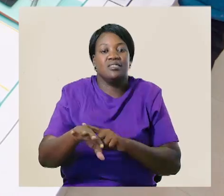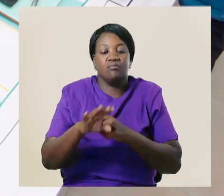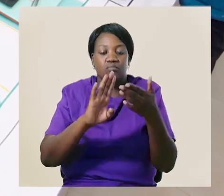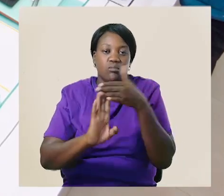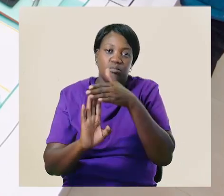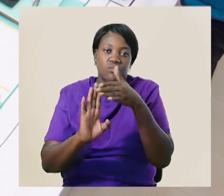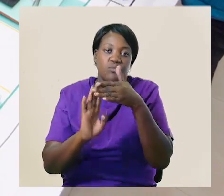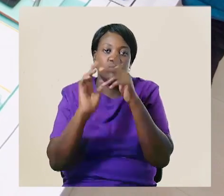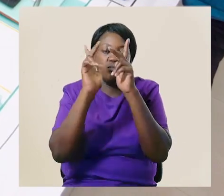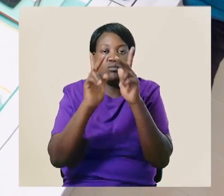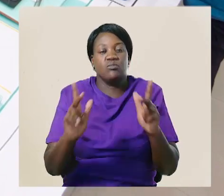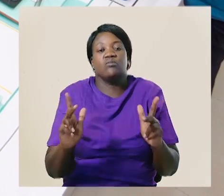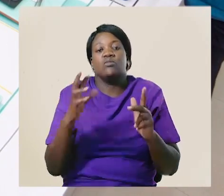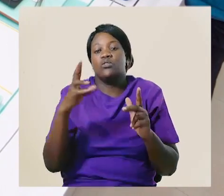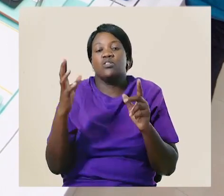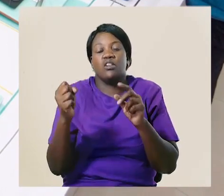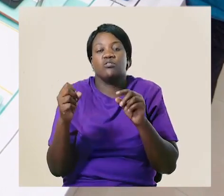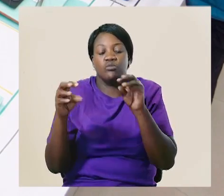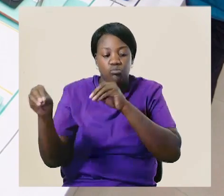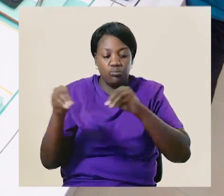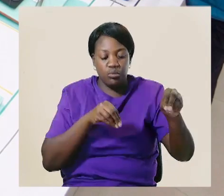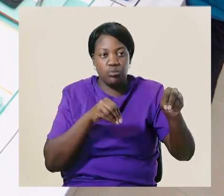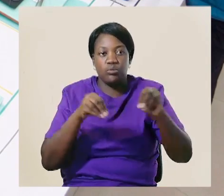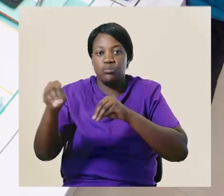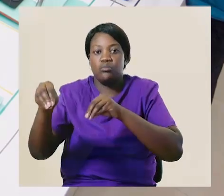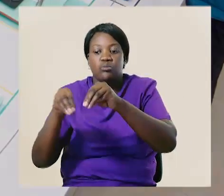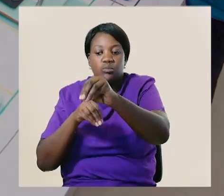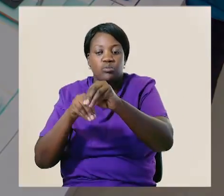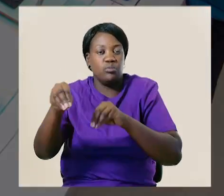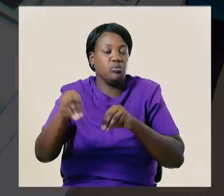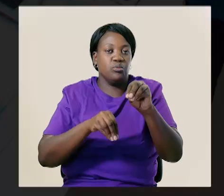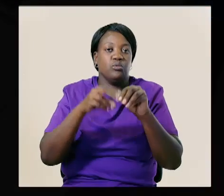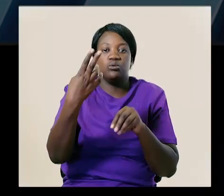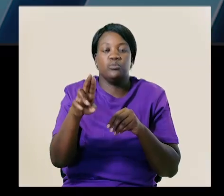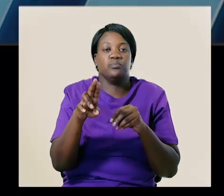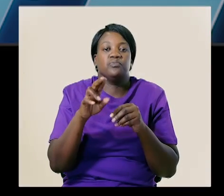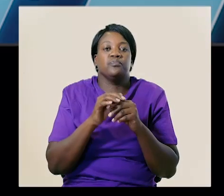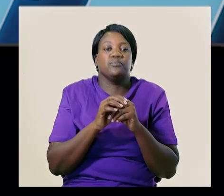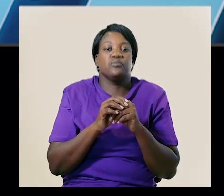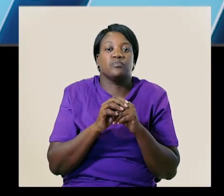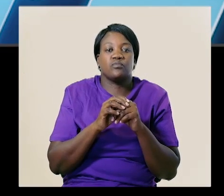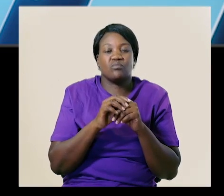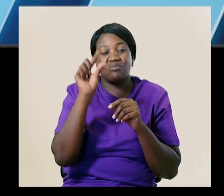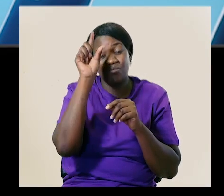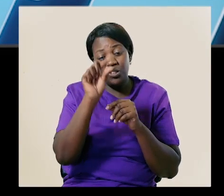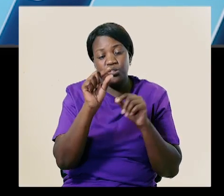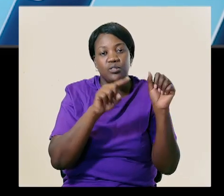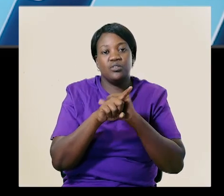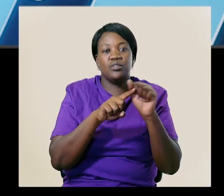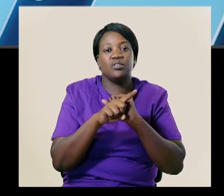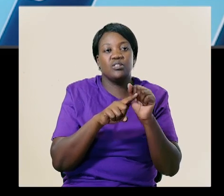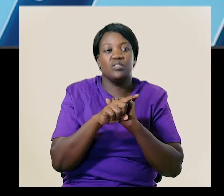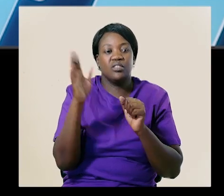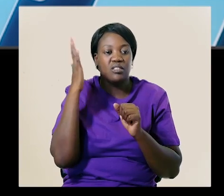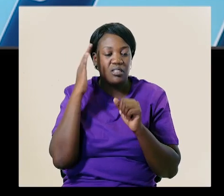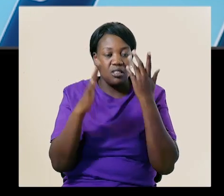saved because people don't have to move from one point to another. Less training is needed as each